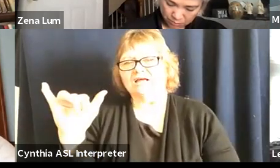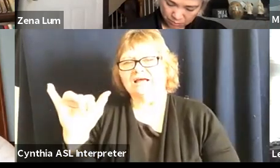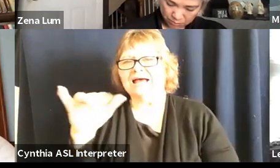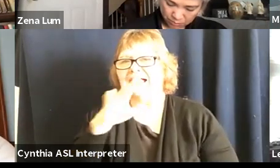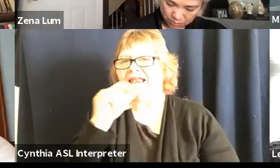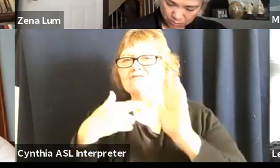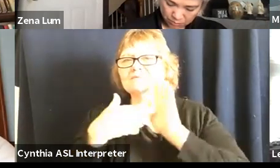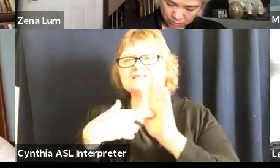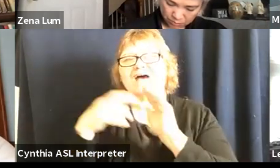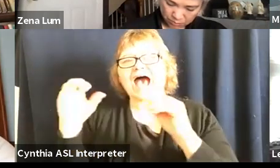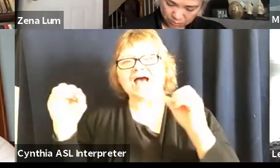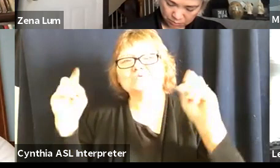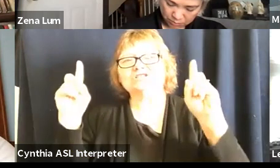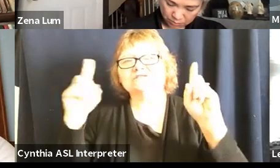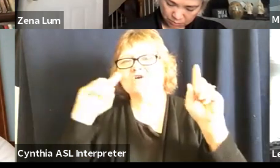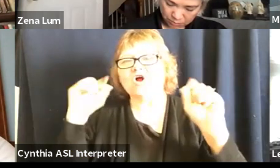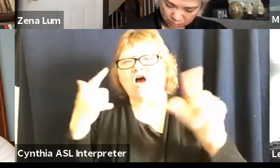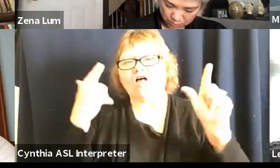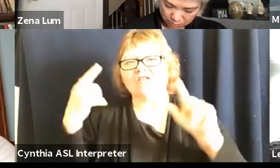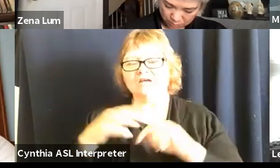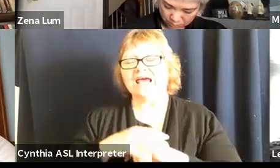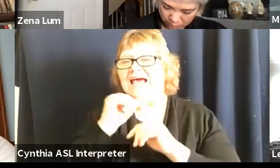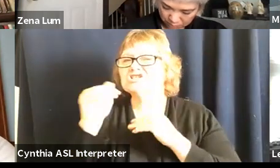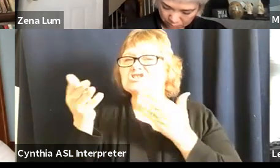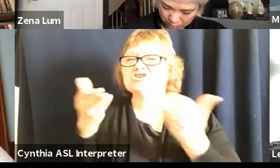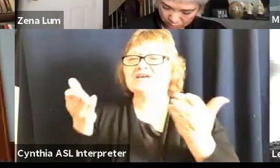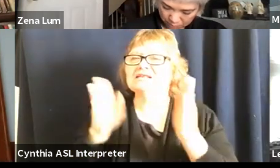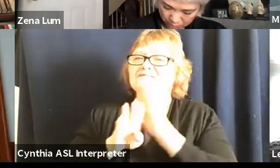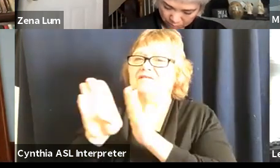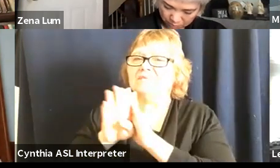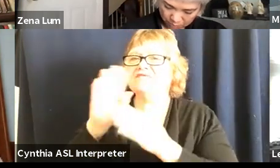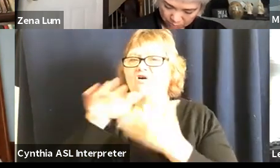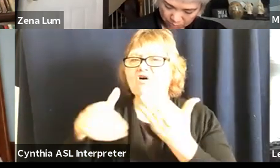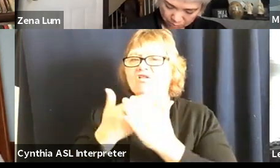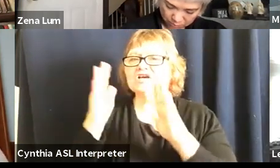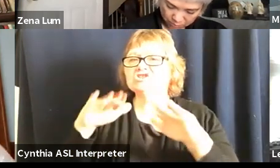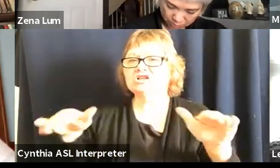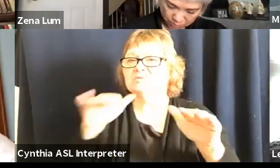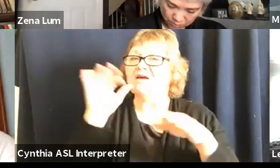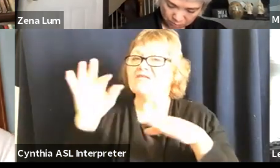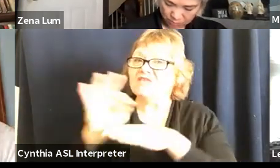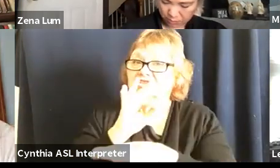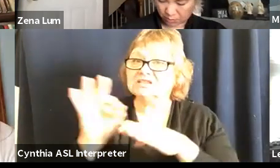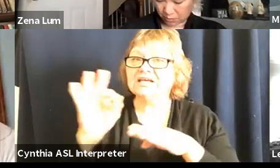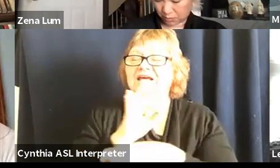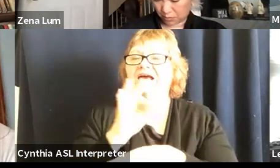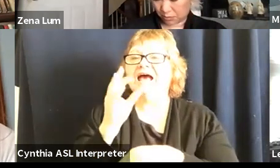education is supposed to do in serving the development of every child to be a functioning and